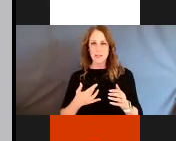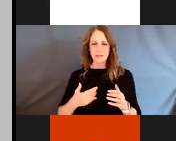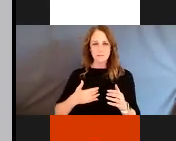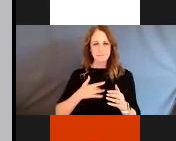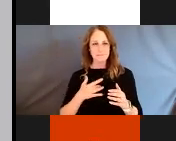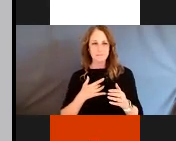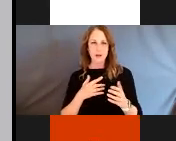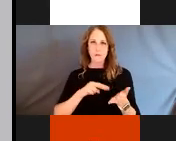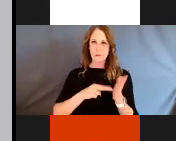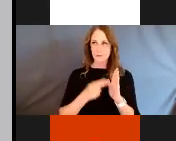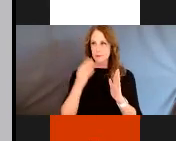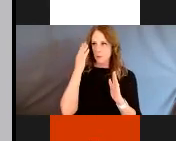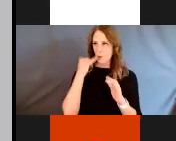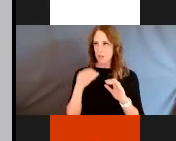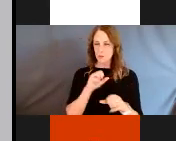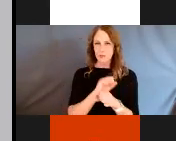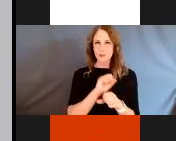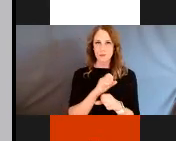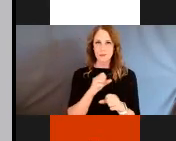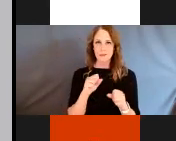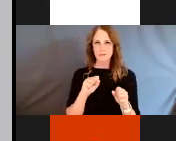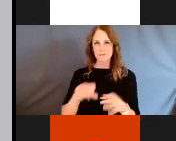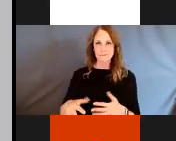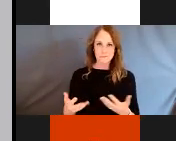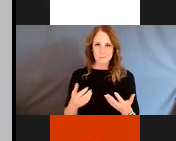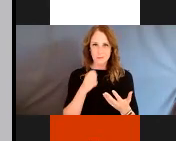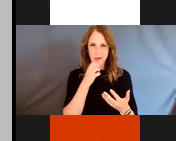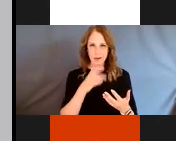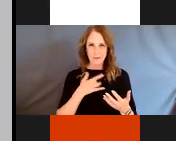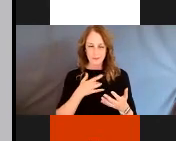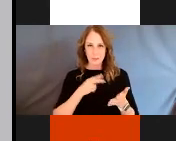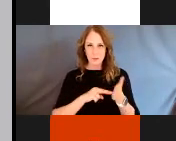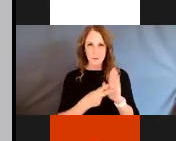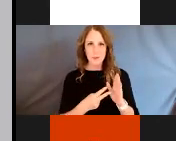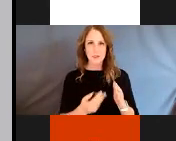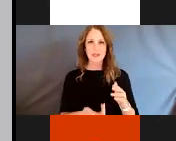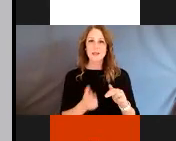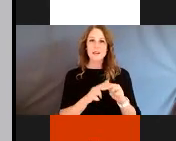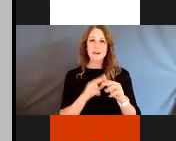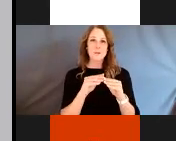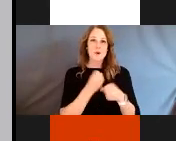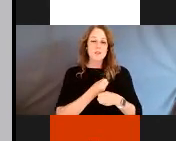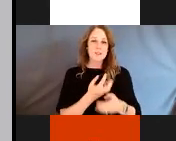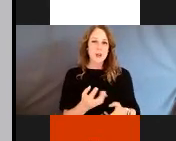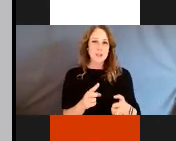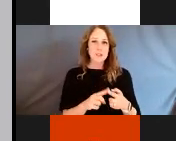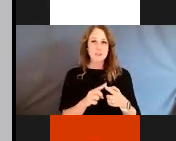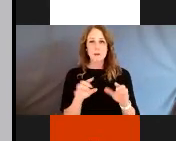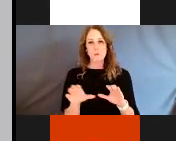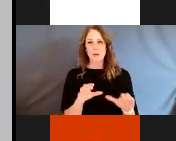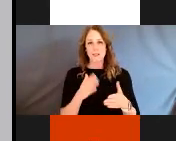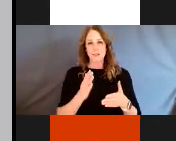work, continued exhaustion, and a decreased performance and productivity. Next